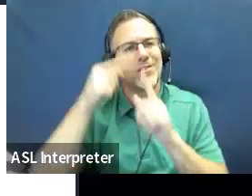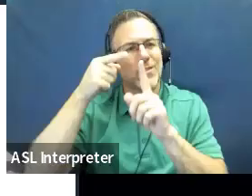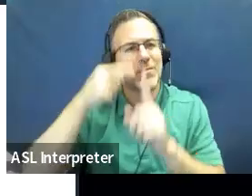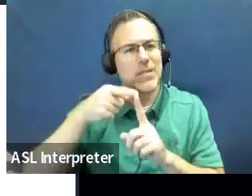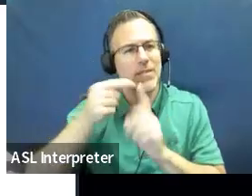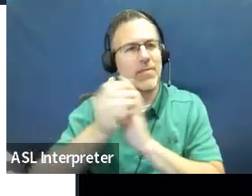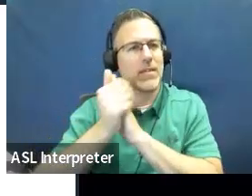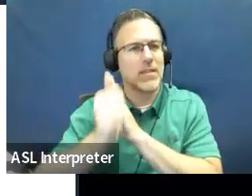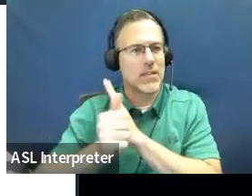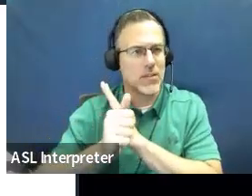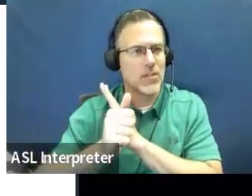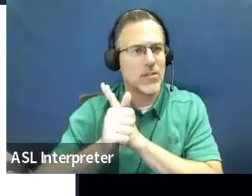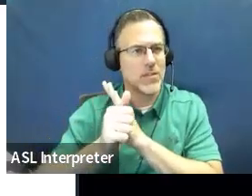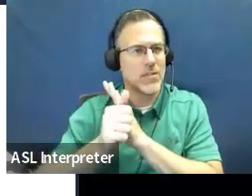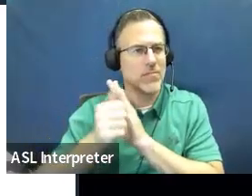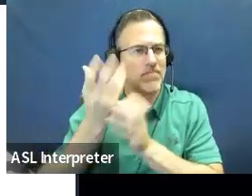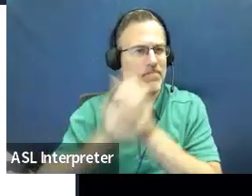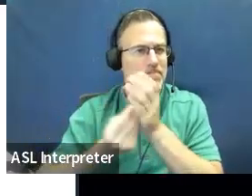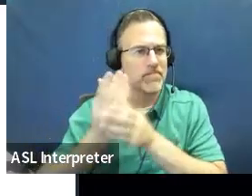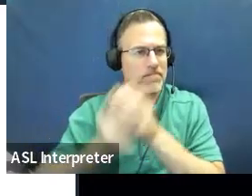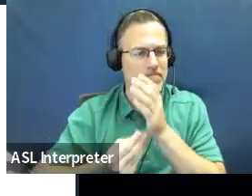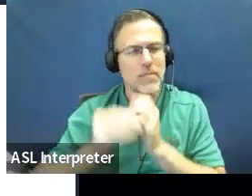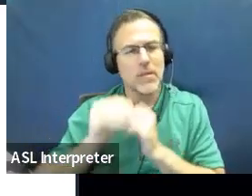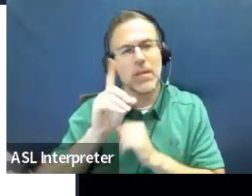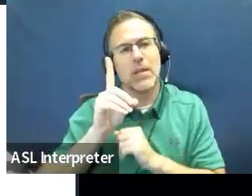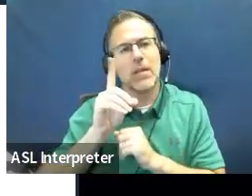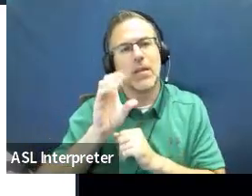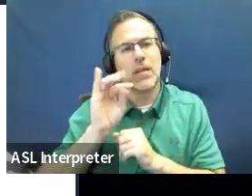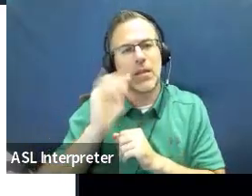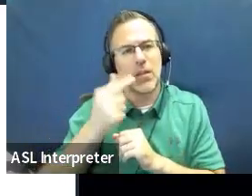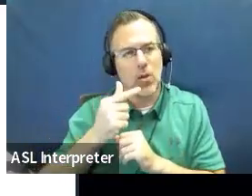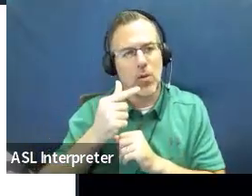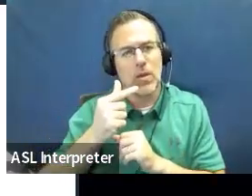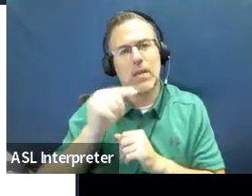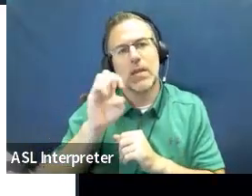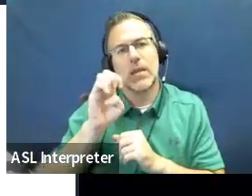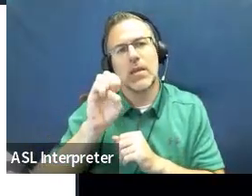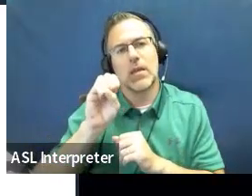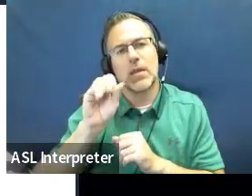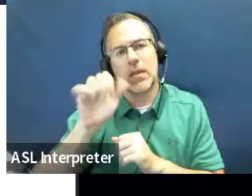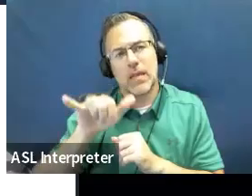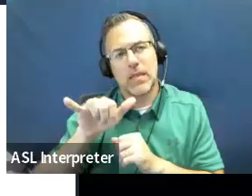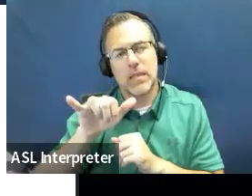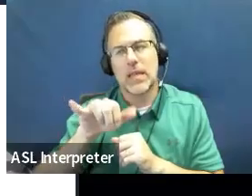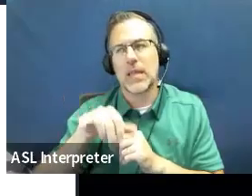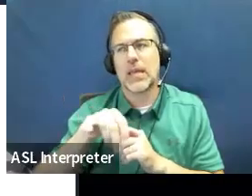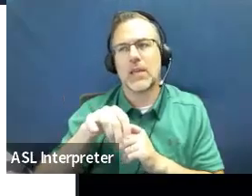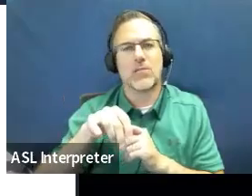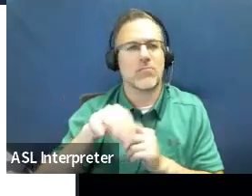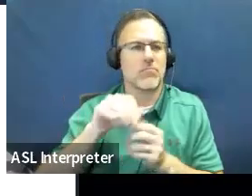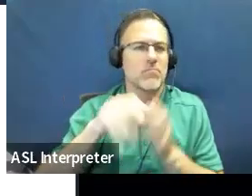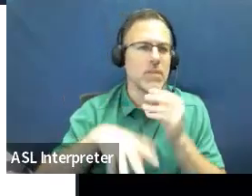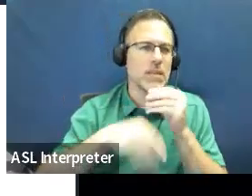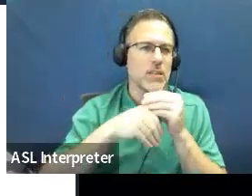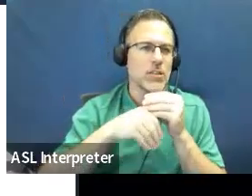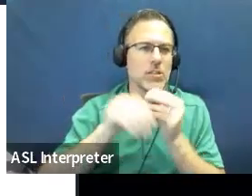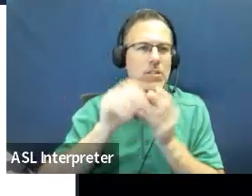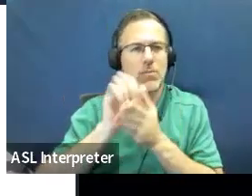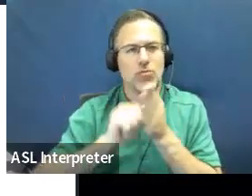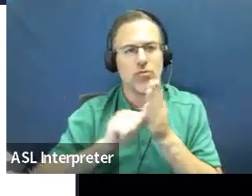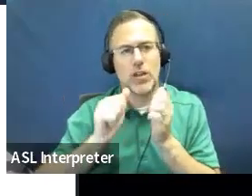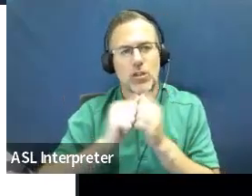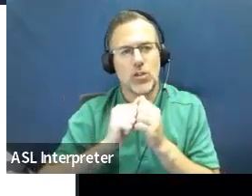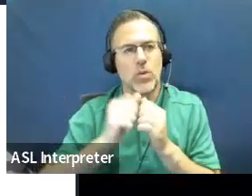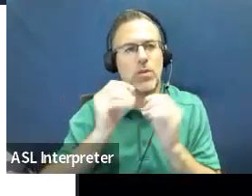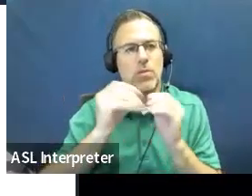skill deficits, like the decoding comprehension, essay composition, and multi-digit addition subtraction, and that they're documented